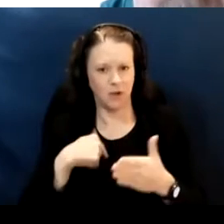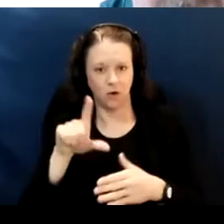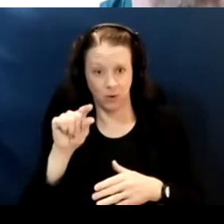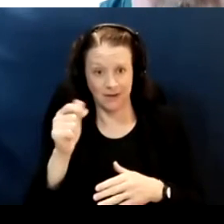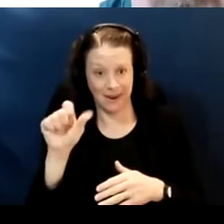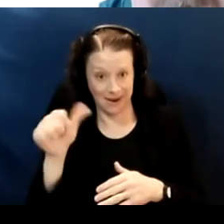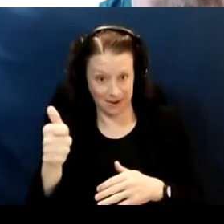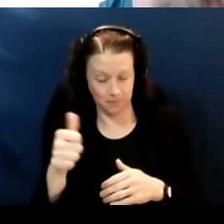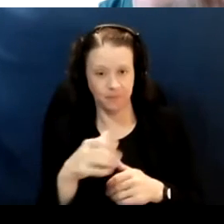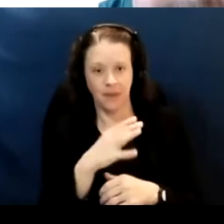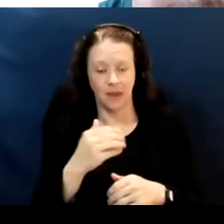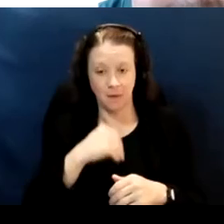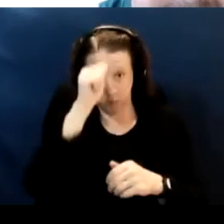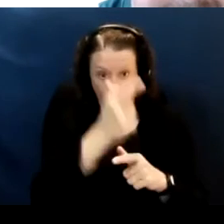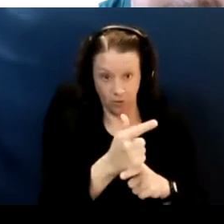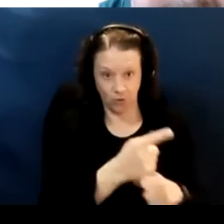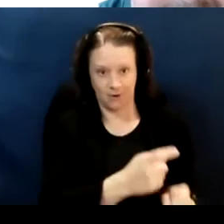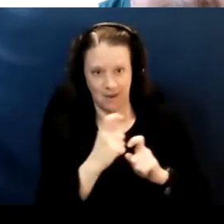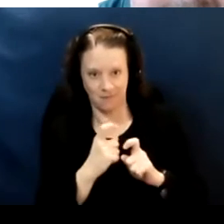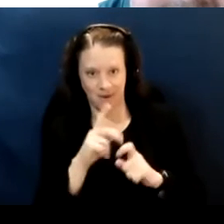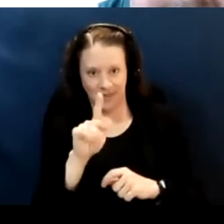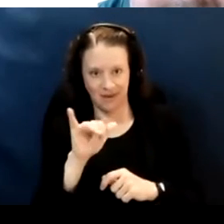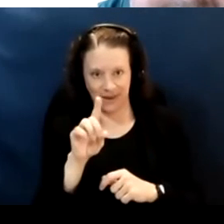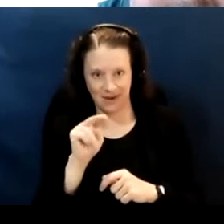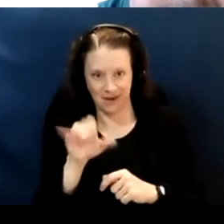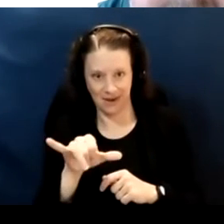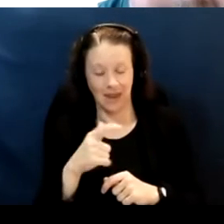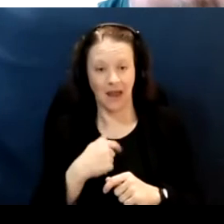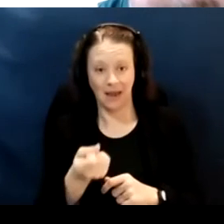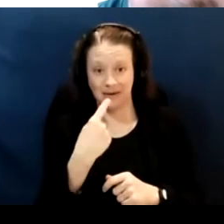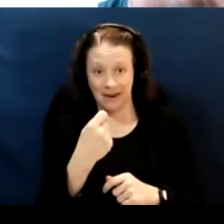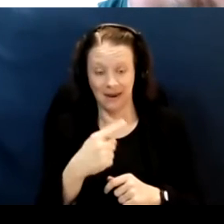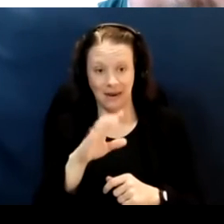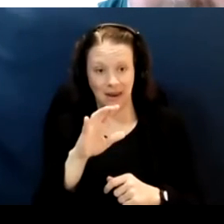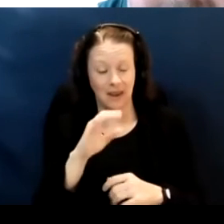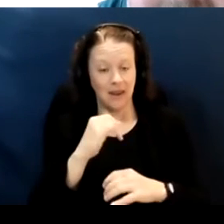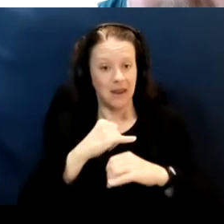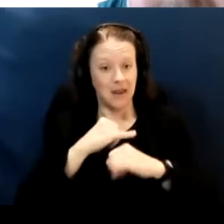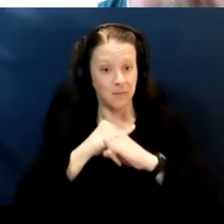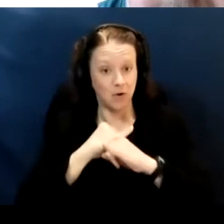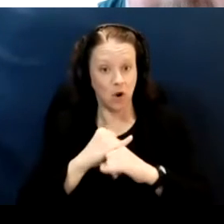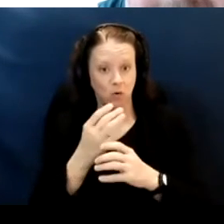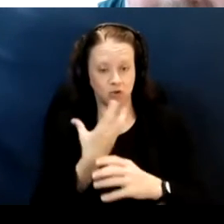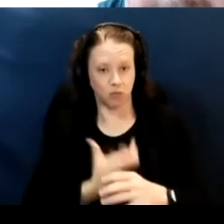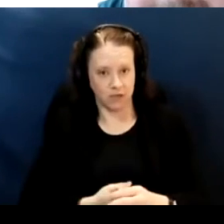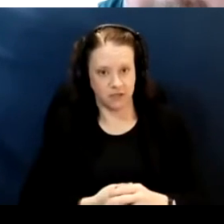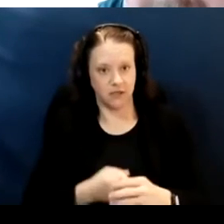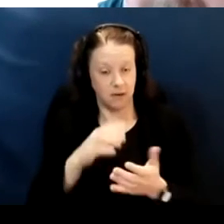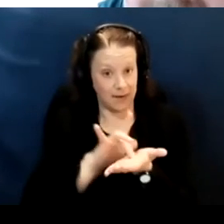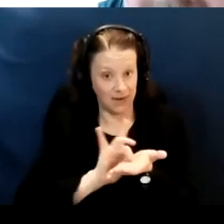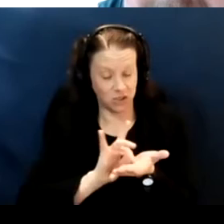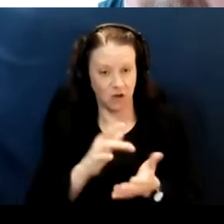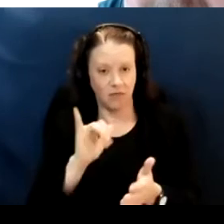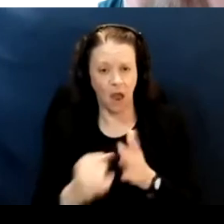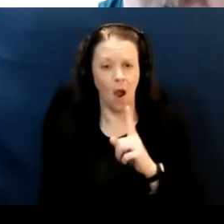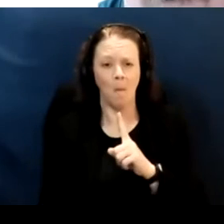2010. And my brother gave me the kidney. And so I take immunosuppressants. It hit me so hard. Taking the vaccine for me